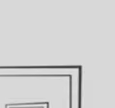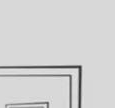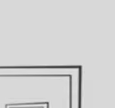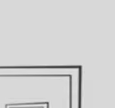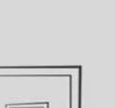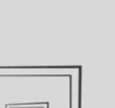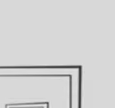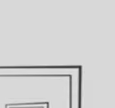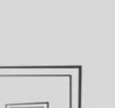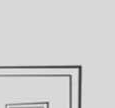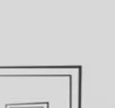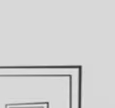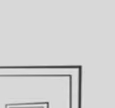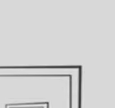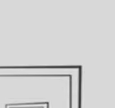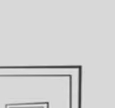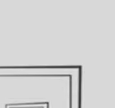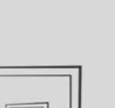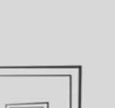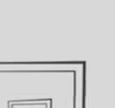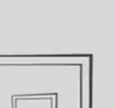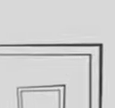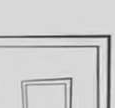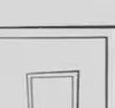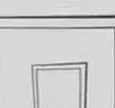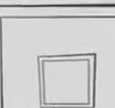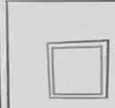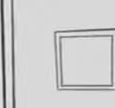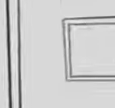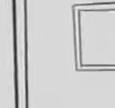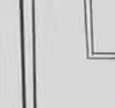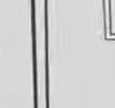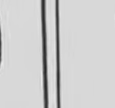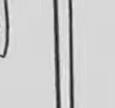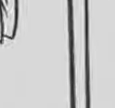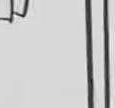which can cause them to feel stressed. Depending on their age, their response may vary.